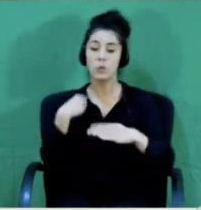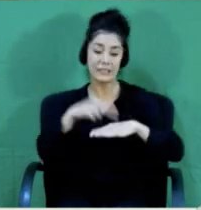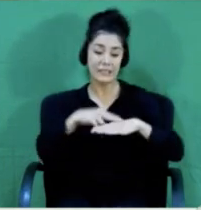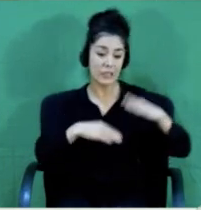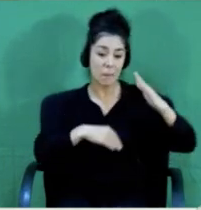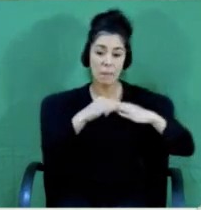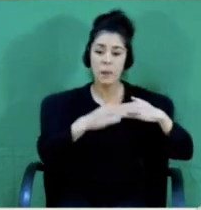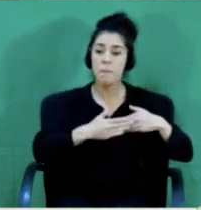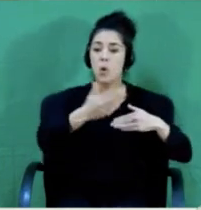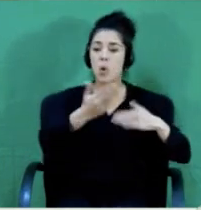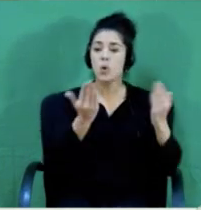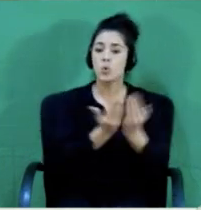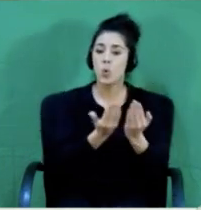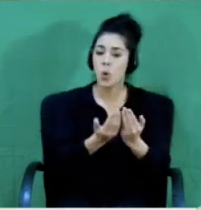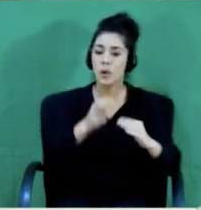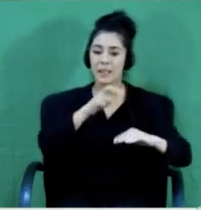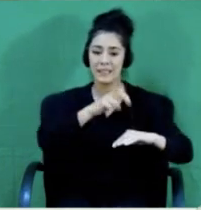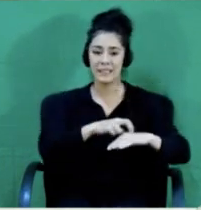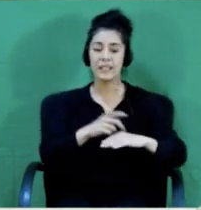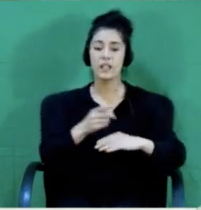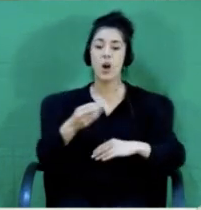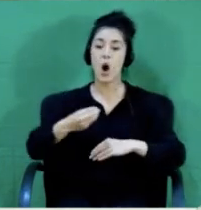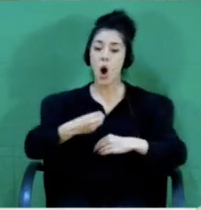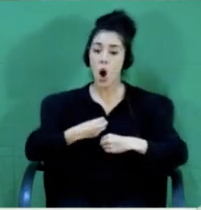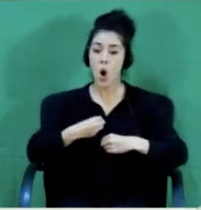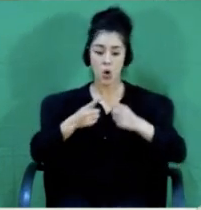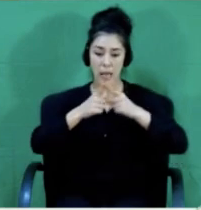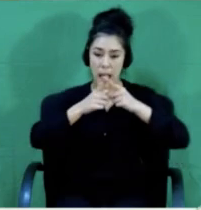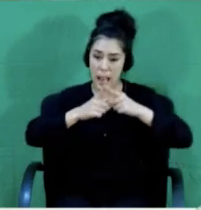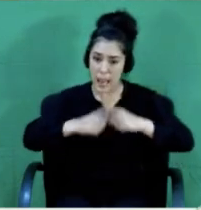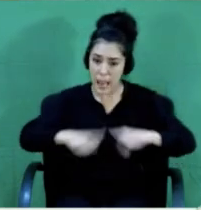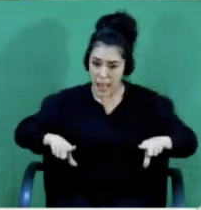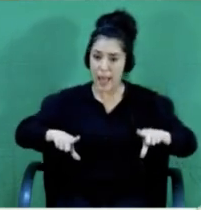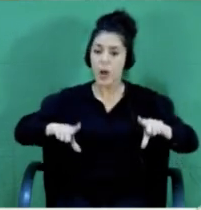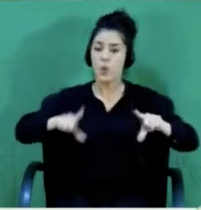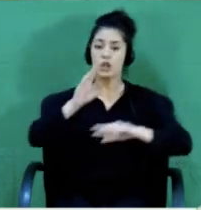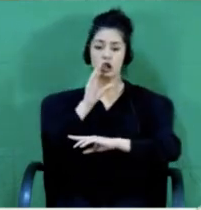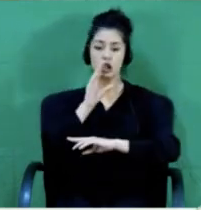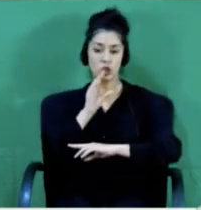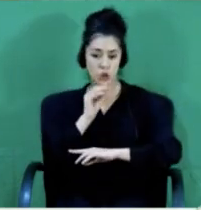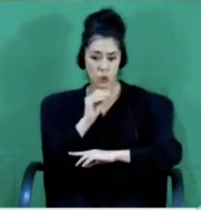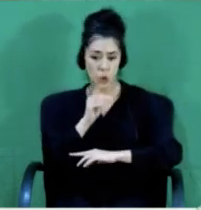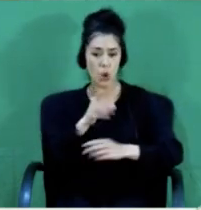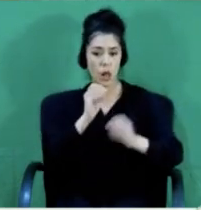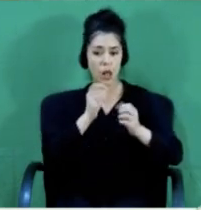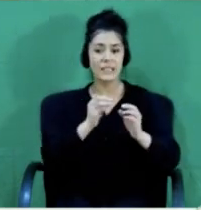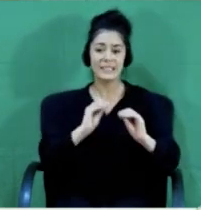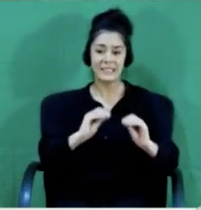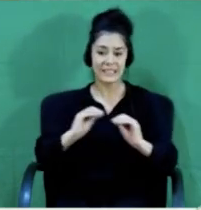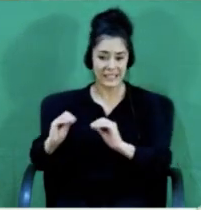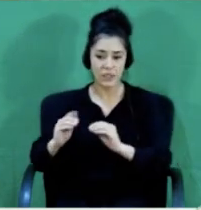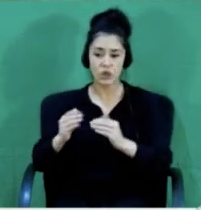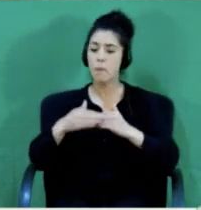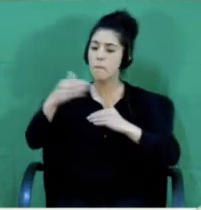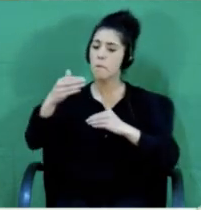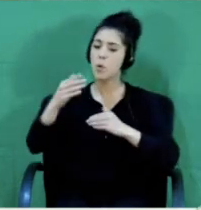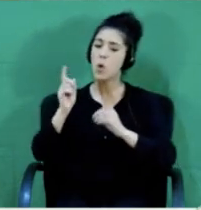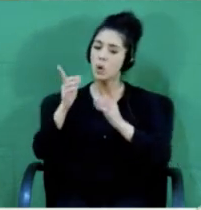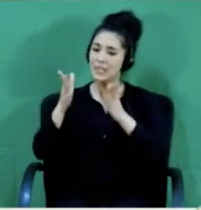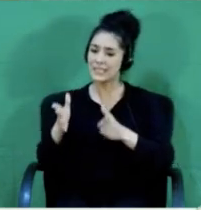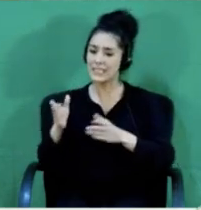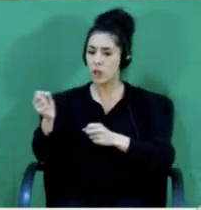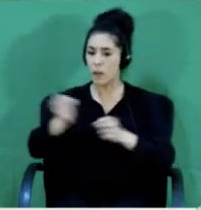more schools where the mother tongue of the learner is promoted. What we need is to employ more teachers to